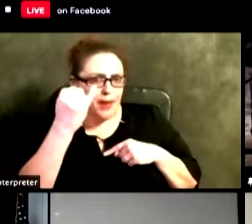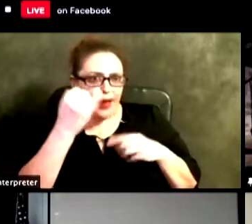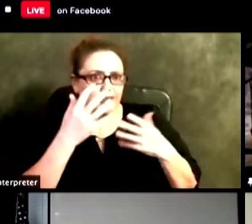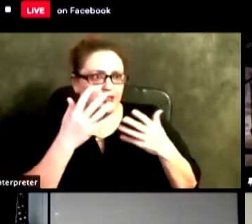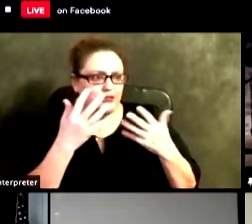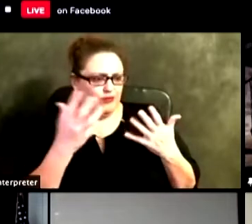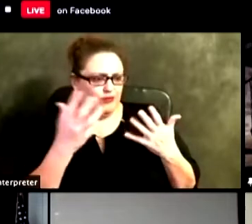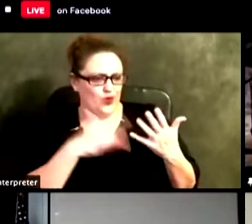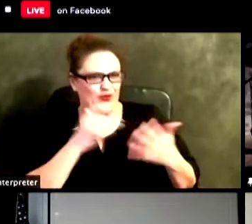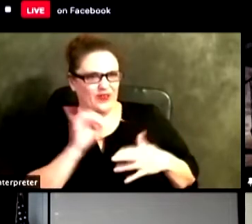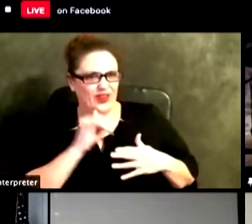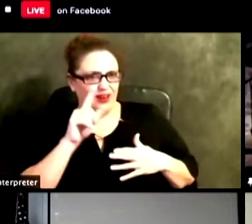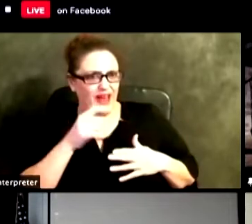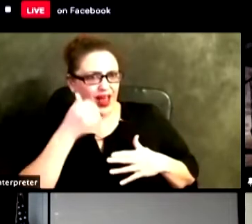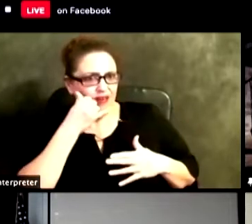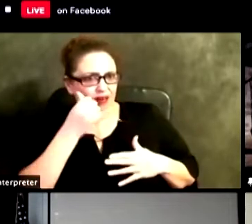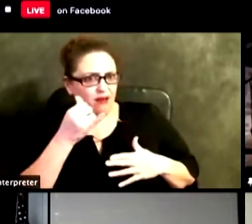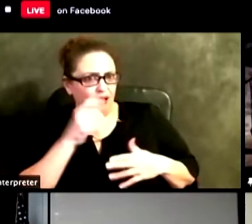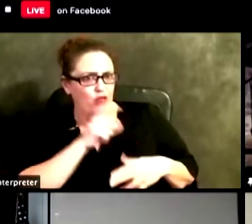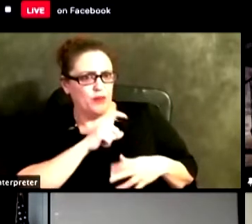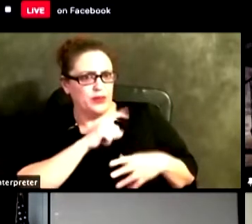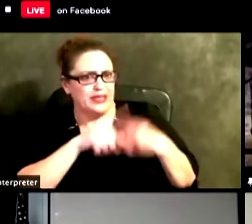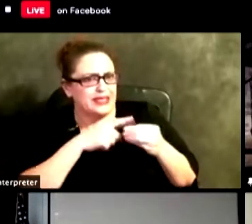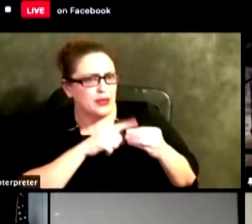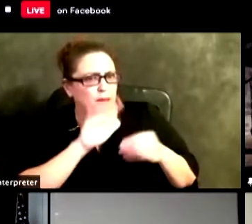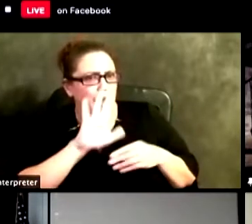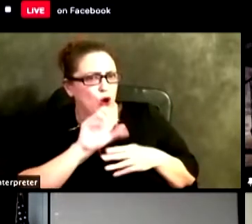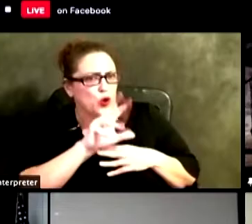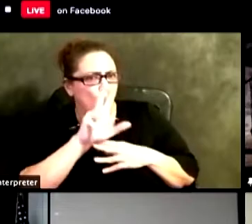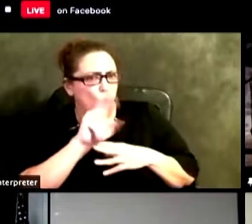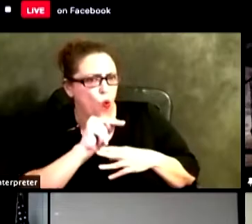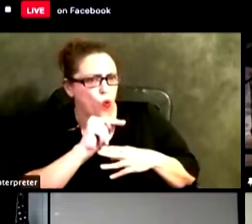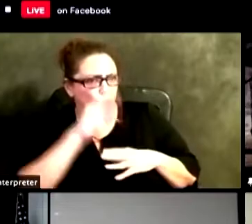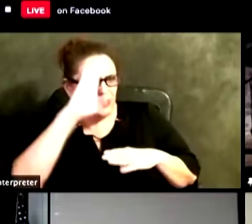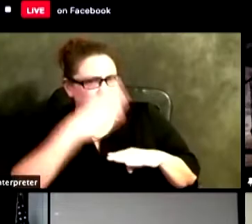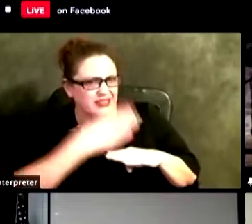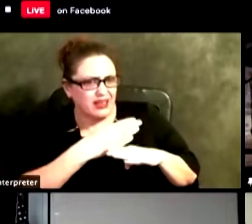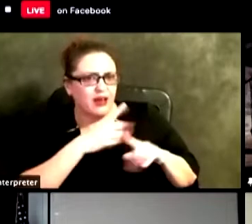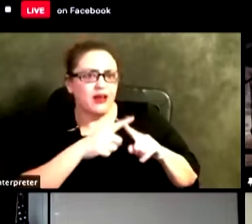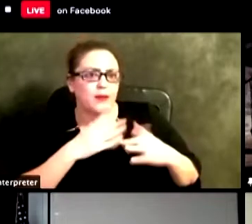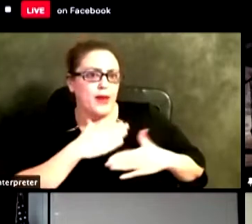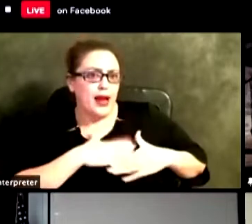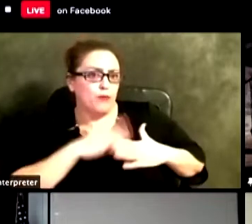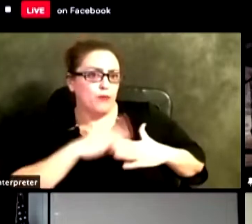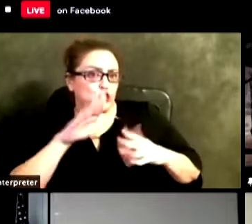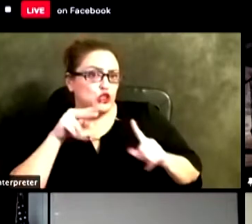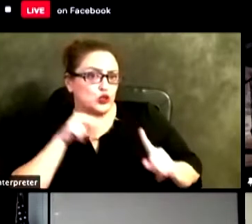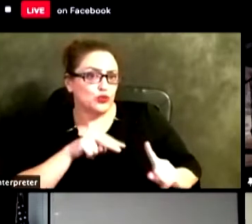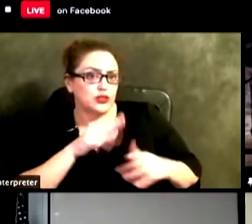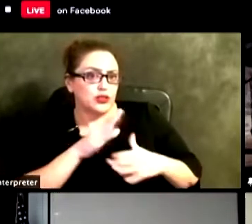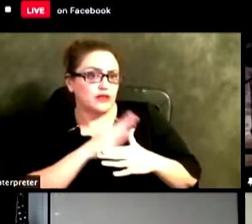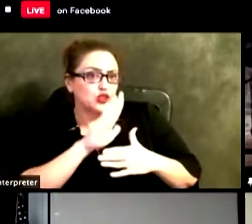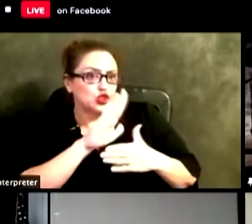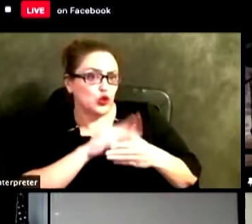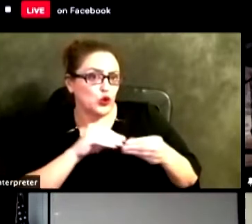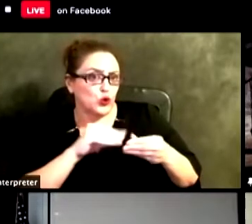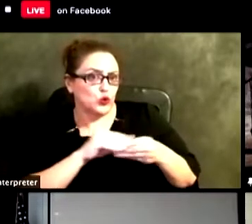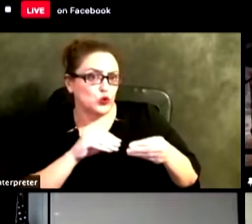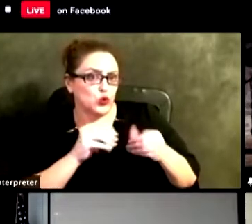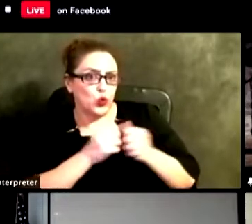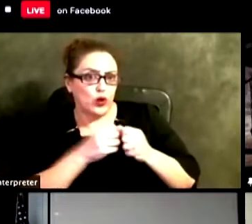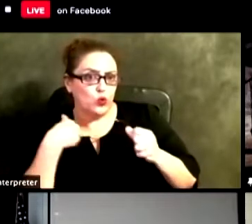to call the police about your own son. But I appreciate your perspective and sharing that story with us. I'm